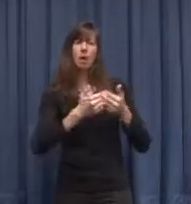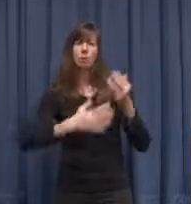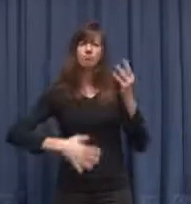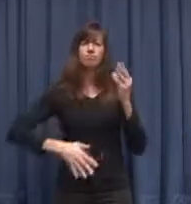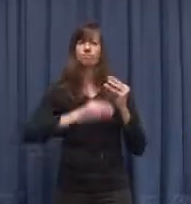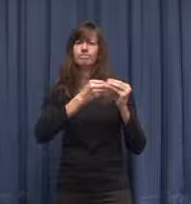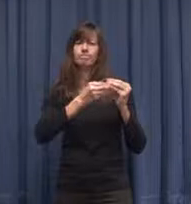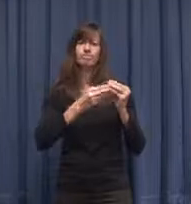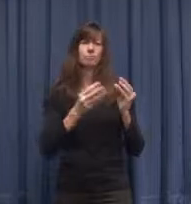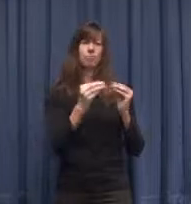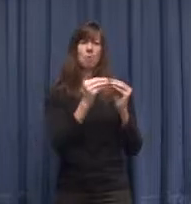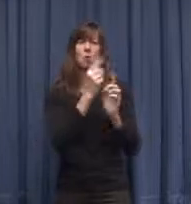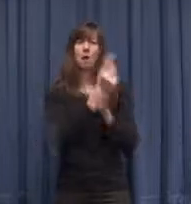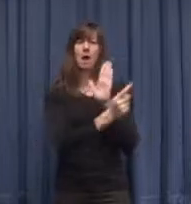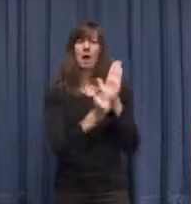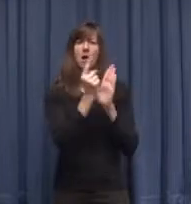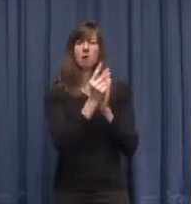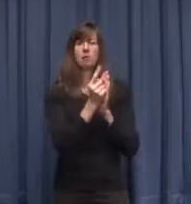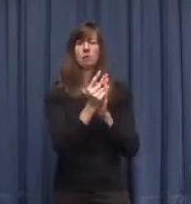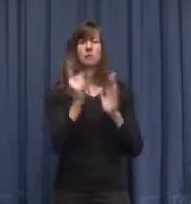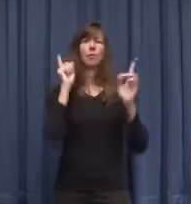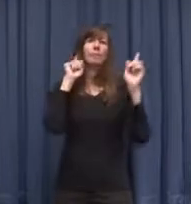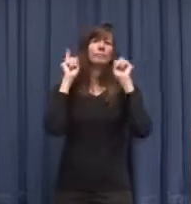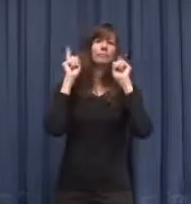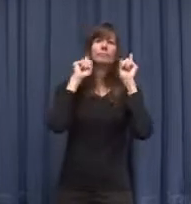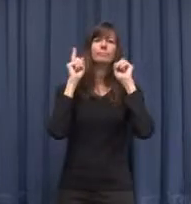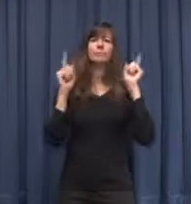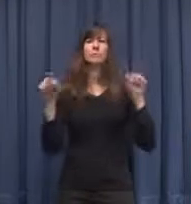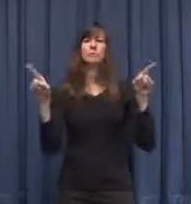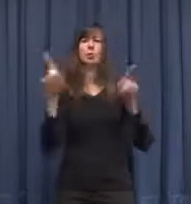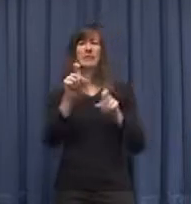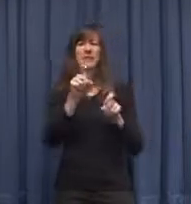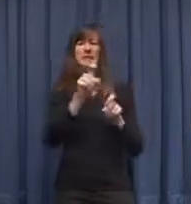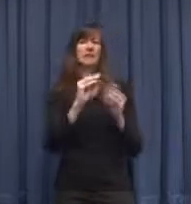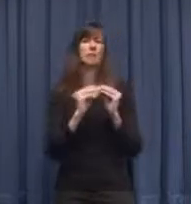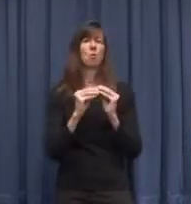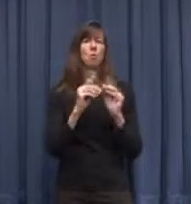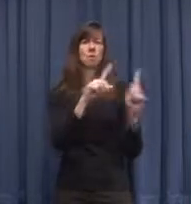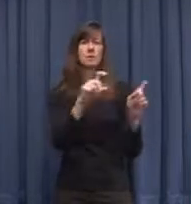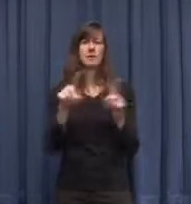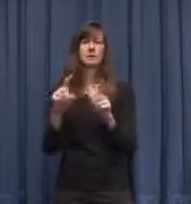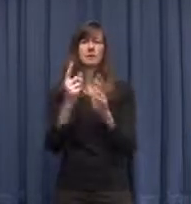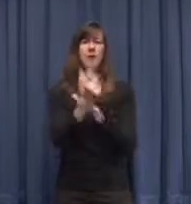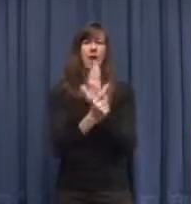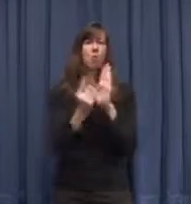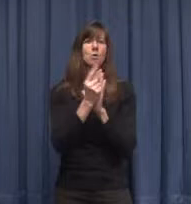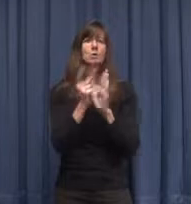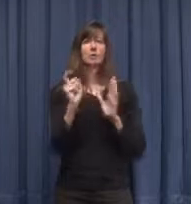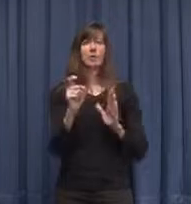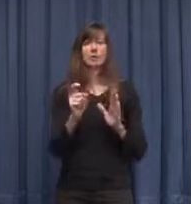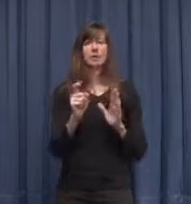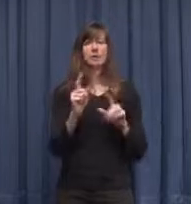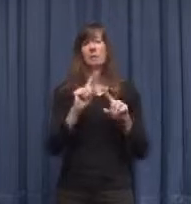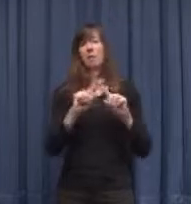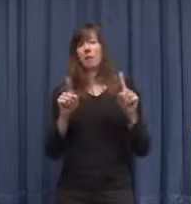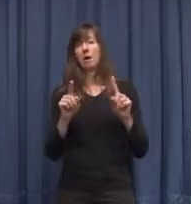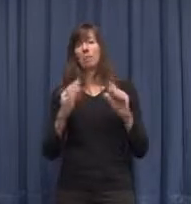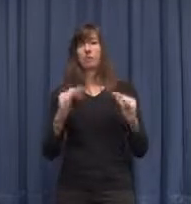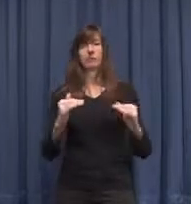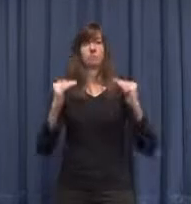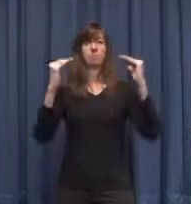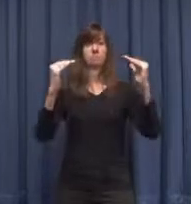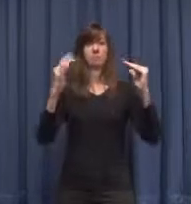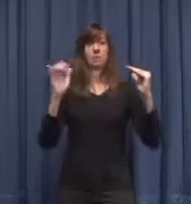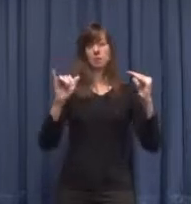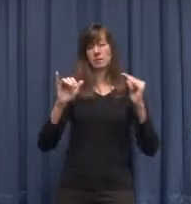about needing more testing. We're moving as quickly as we can with the limits that we have at the state and federal level with both